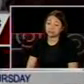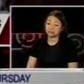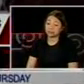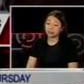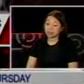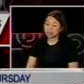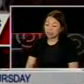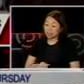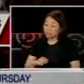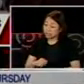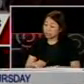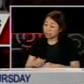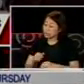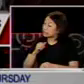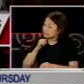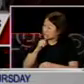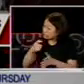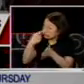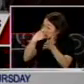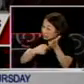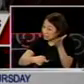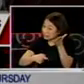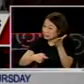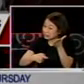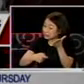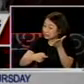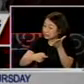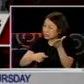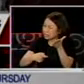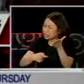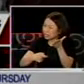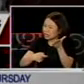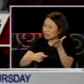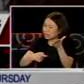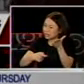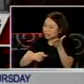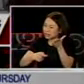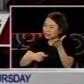hindi, not subject to tax. Now,